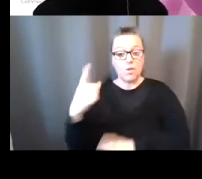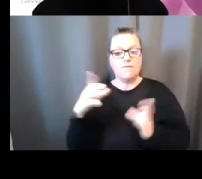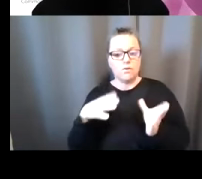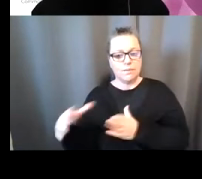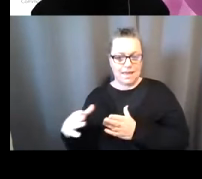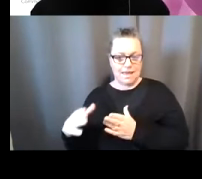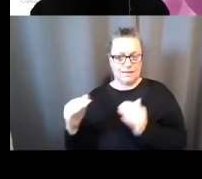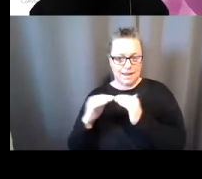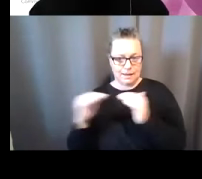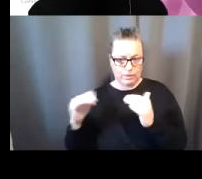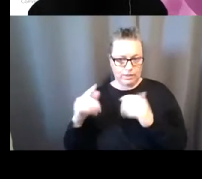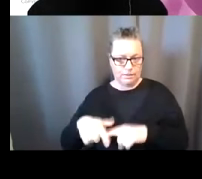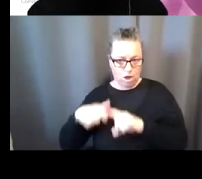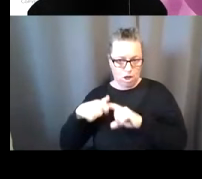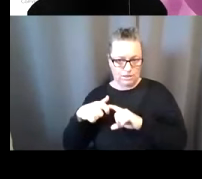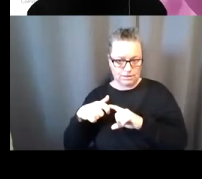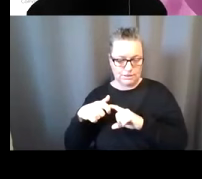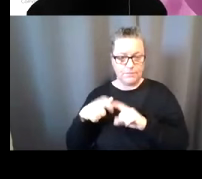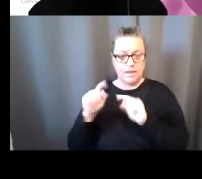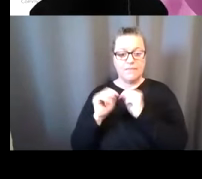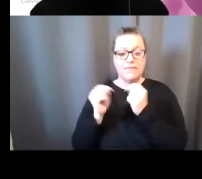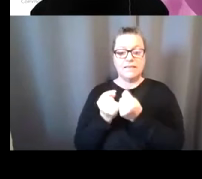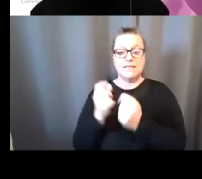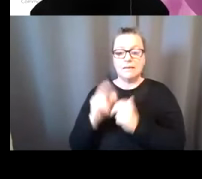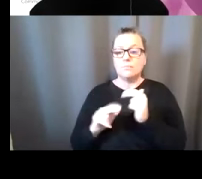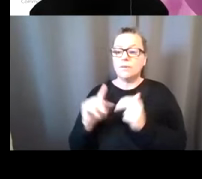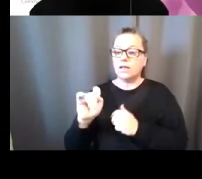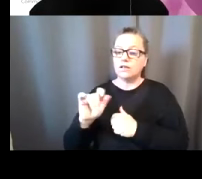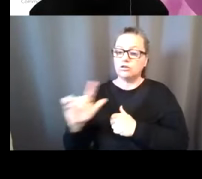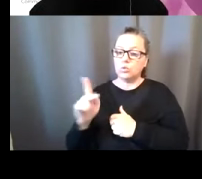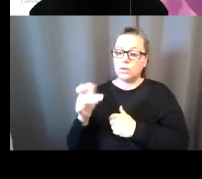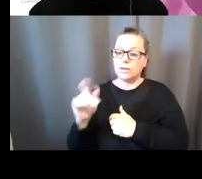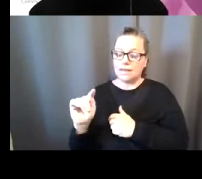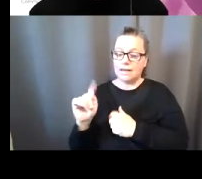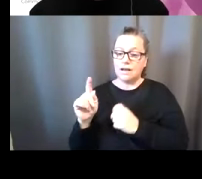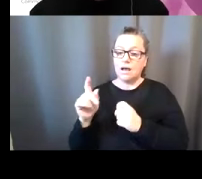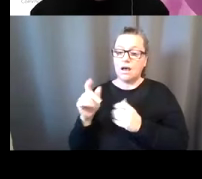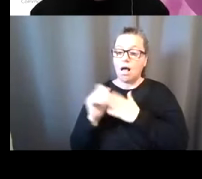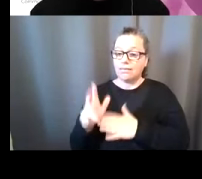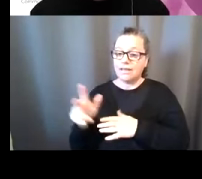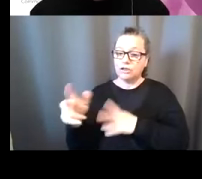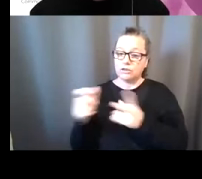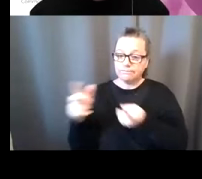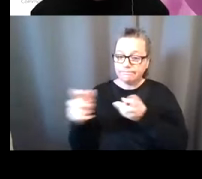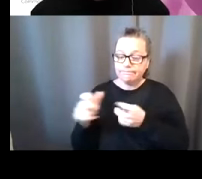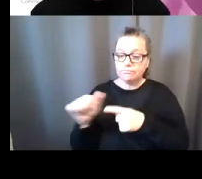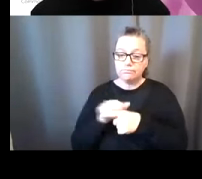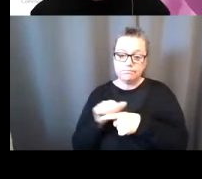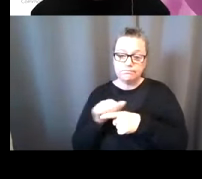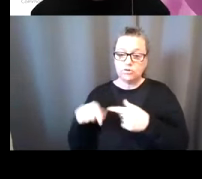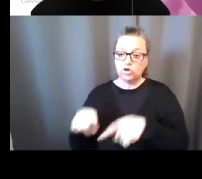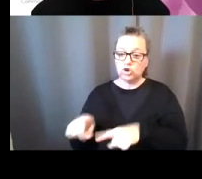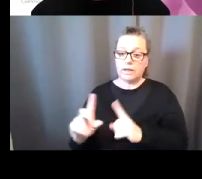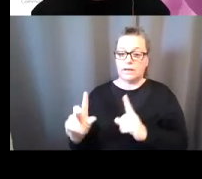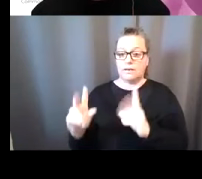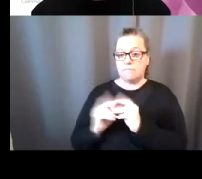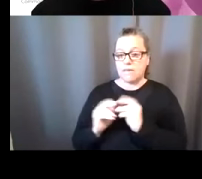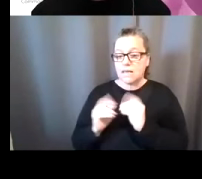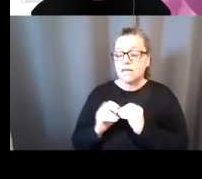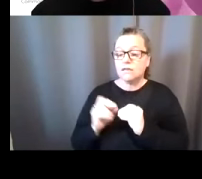pause. The team built a toolkit that our leaders can pull prompts or exercises to run through with the team during meetings